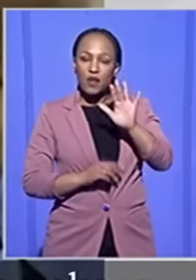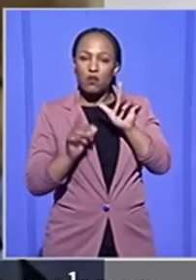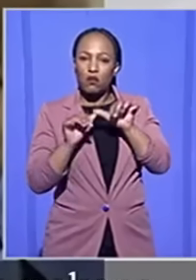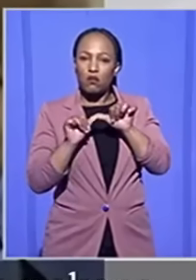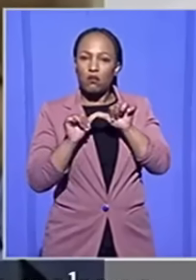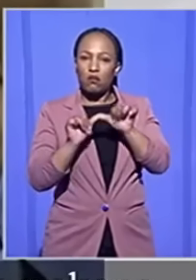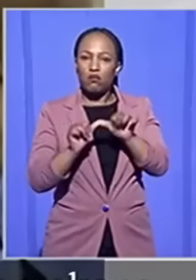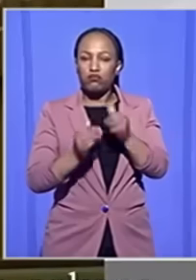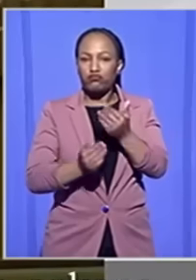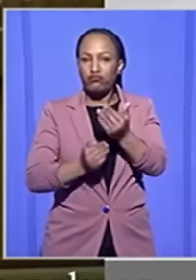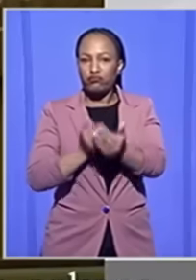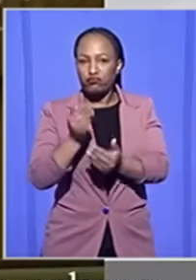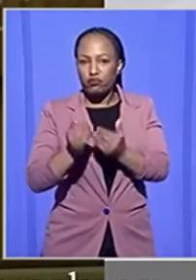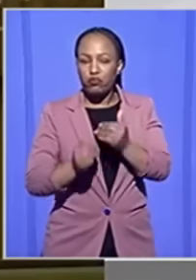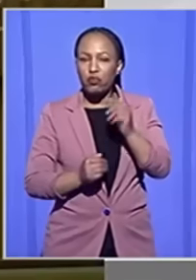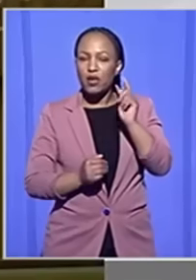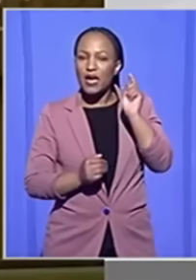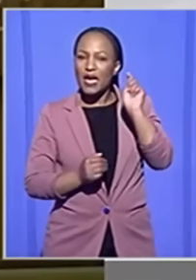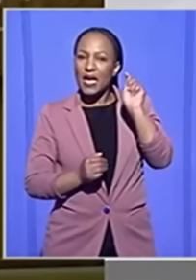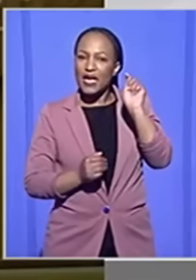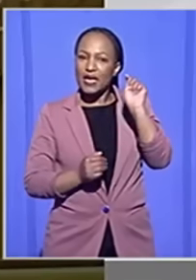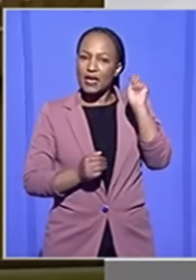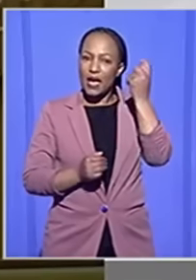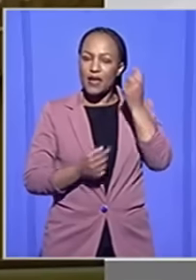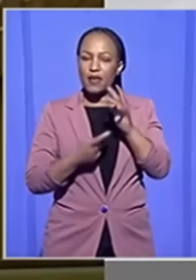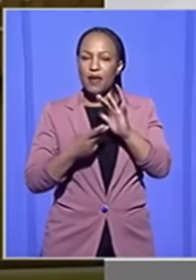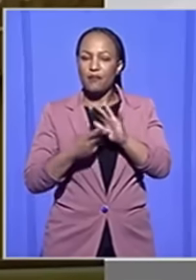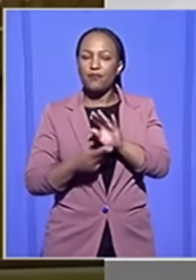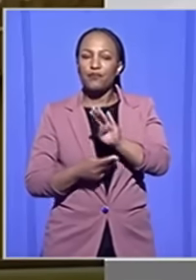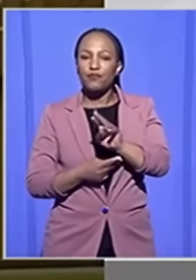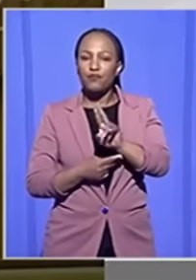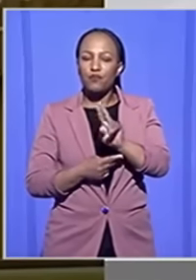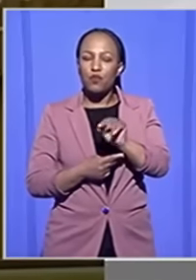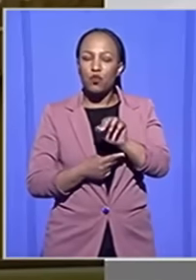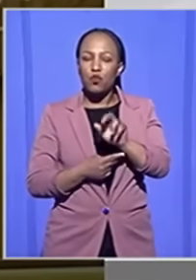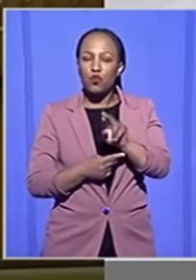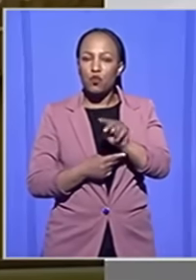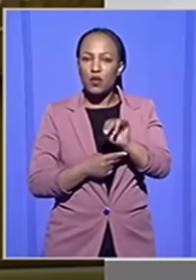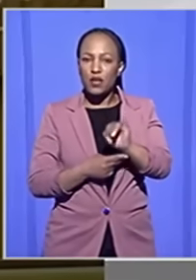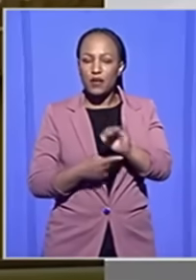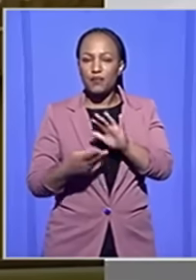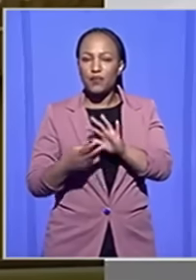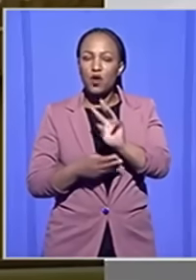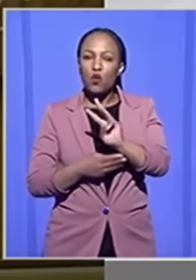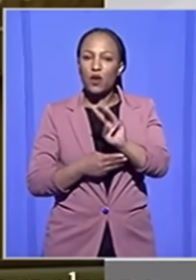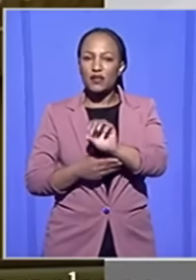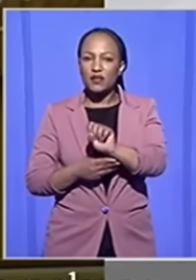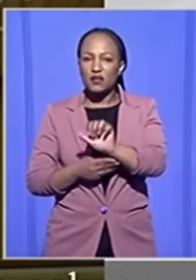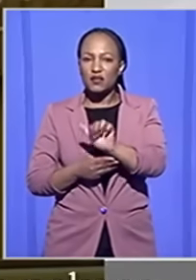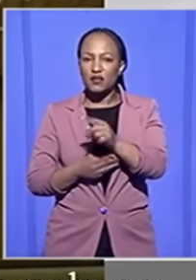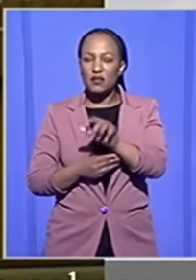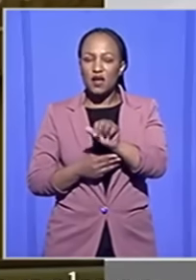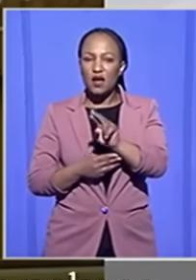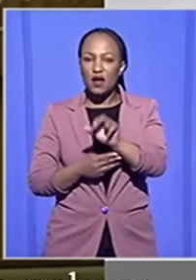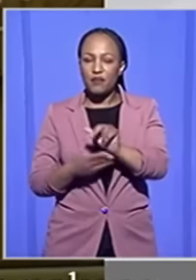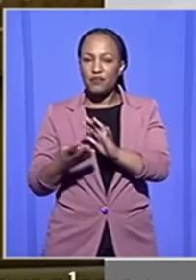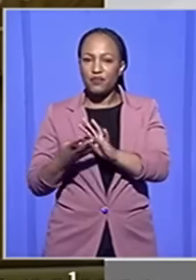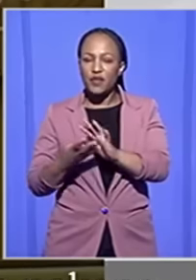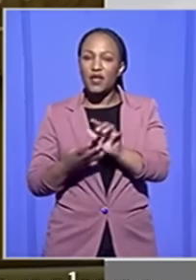in Burundi, in Darfur, in the Sudan, Western Sahara, Cote d'Ivoire, Somalia, the Comoros, and the Central African